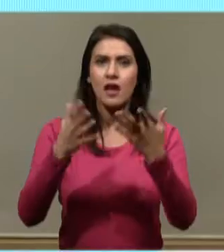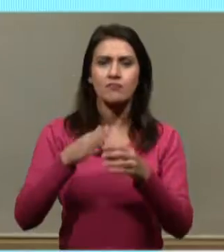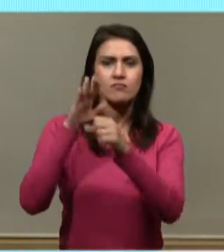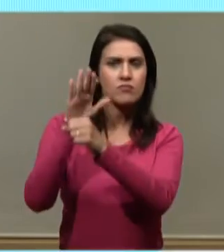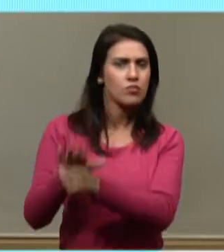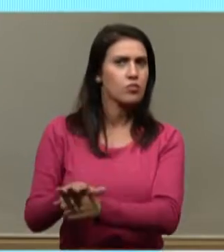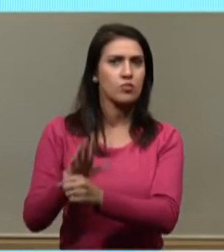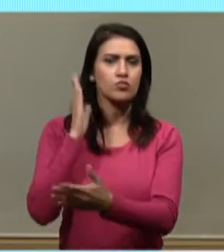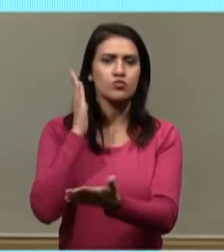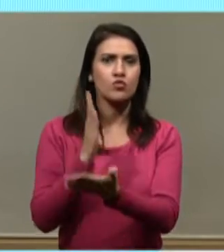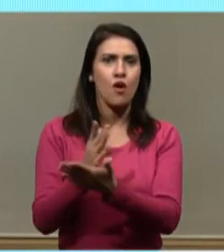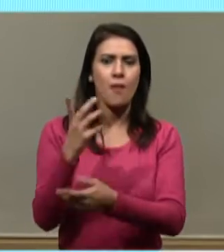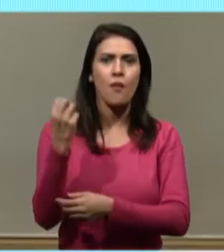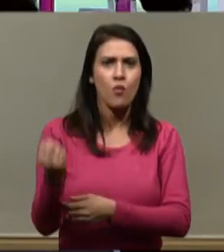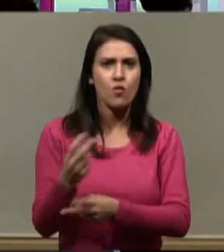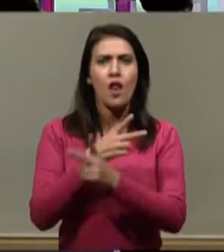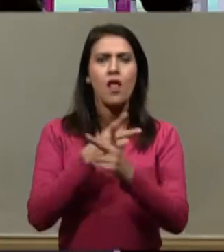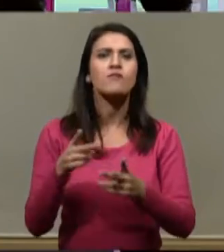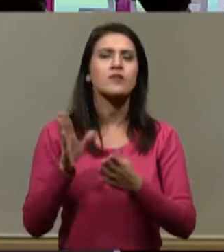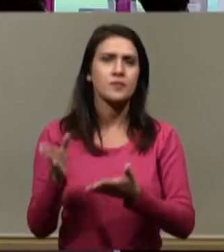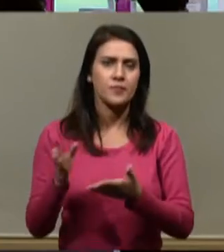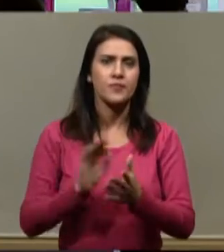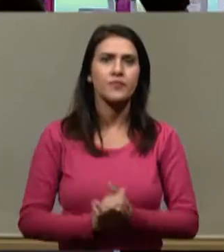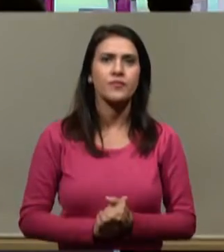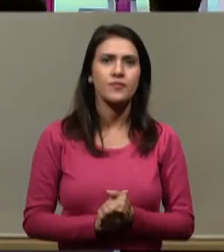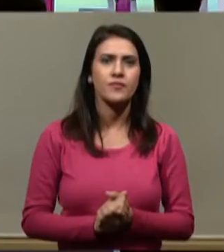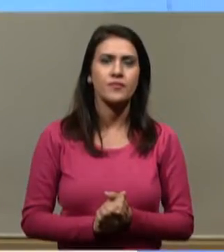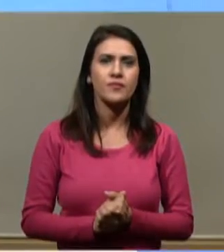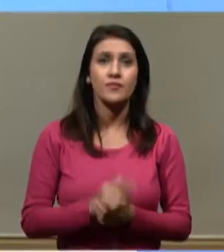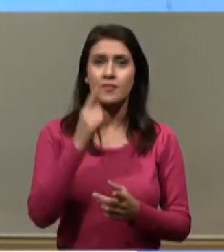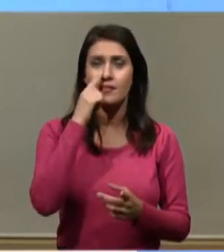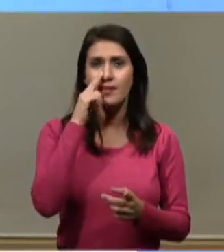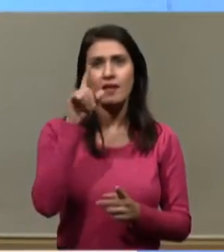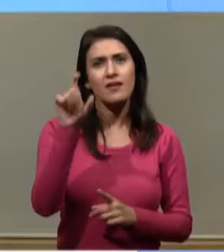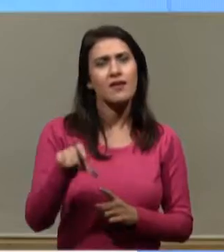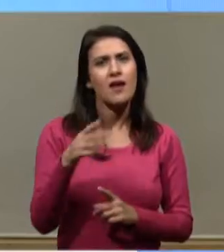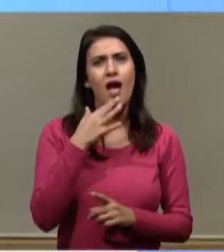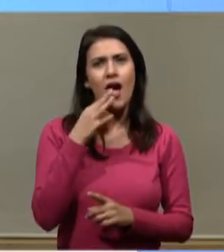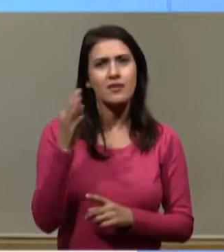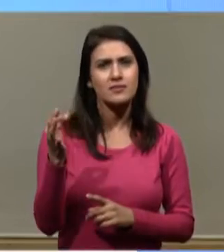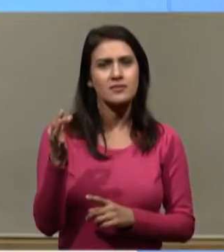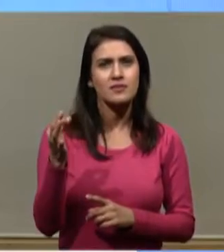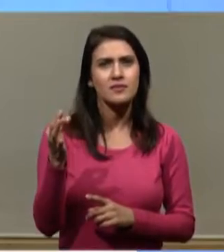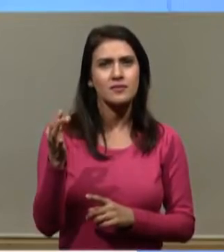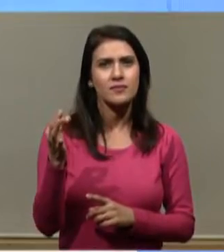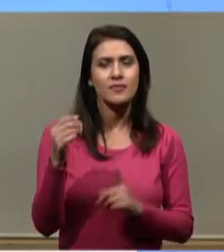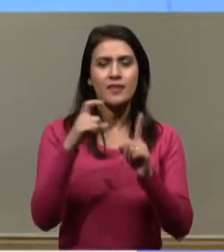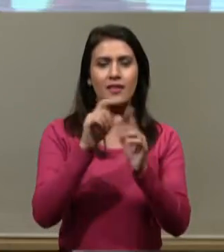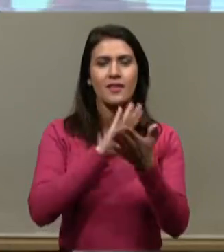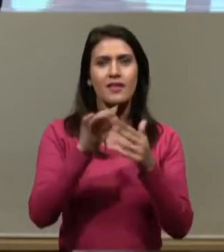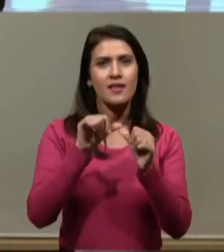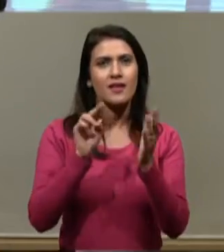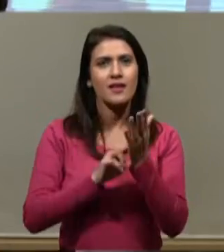discriminatory provisions. Absolutely. I just wanted to ask you itself, like, what is this next level